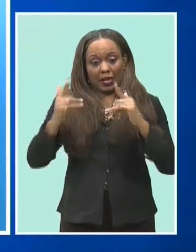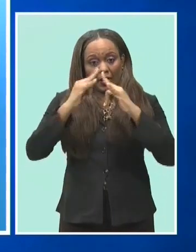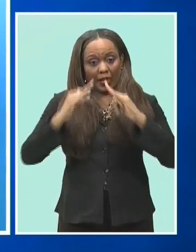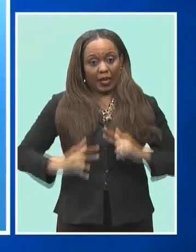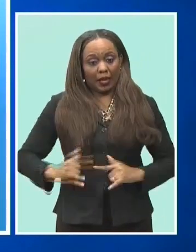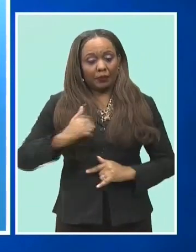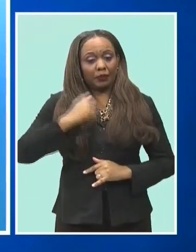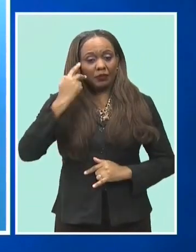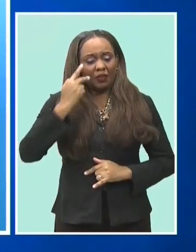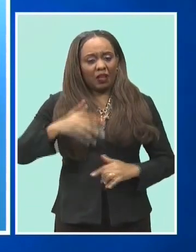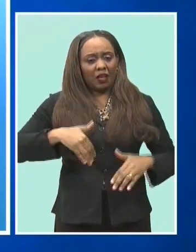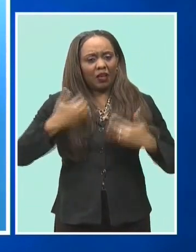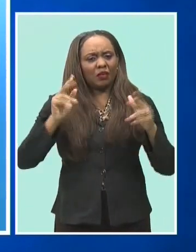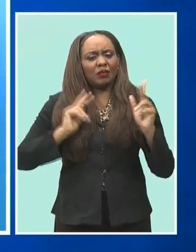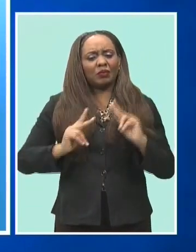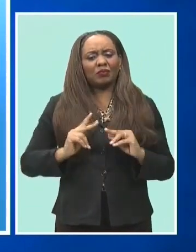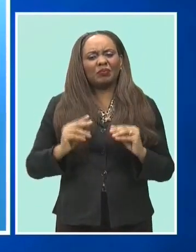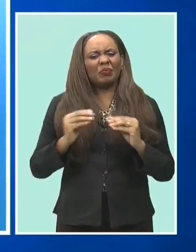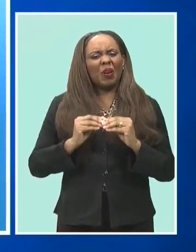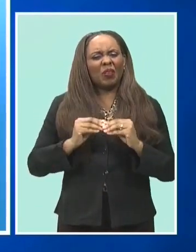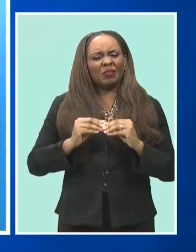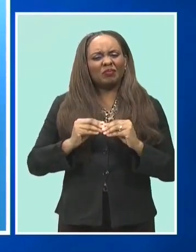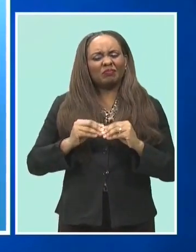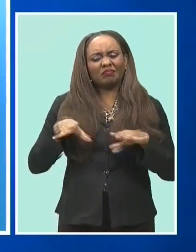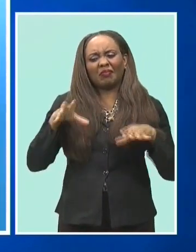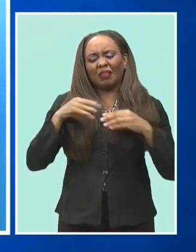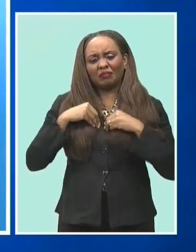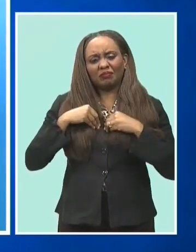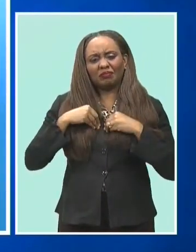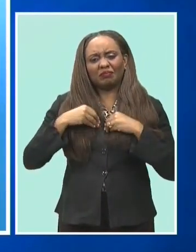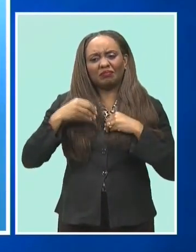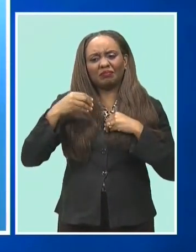a little more receptive, a little more